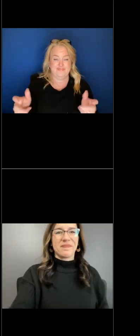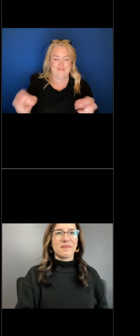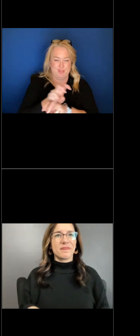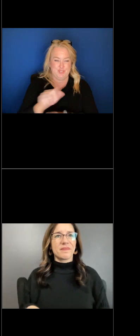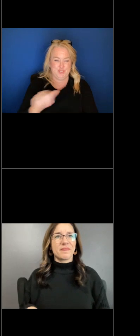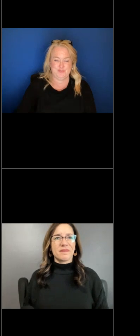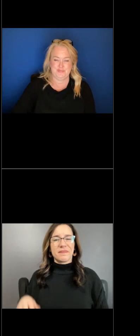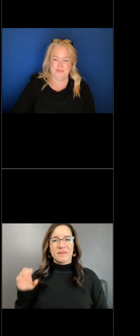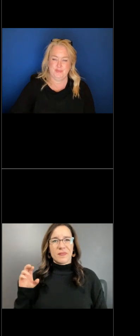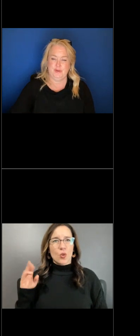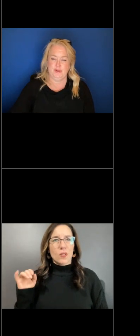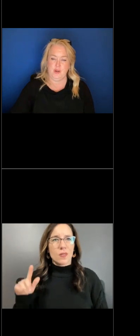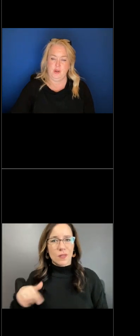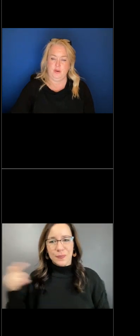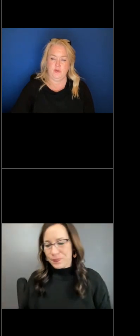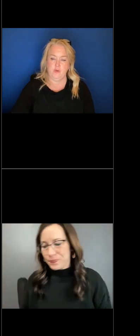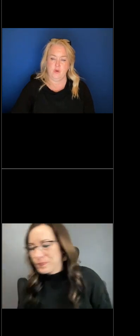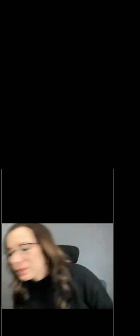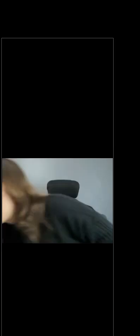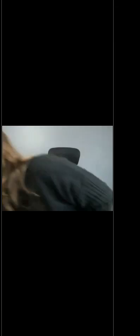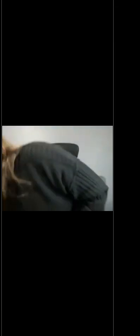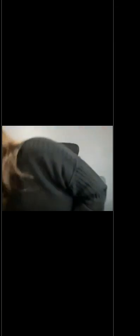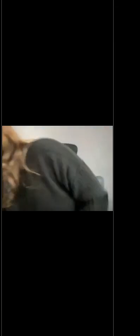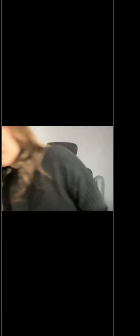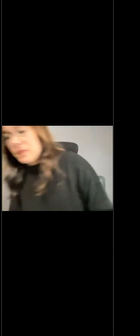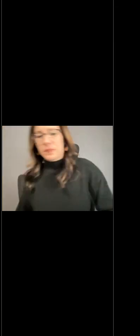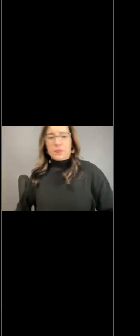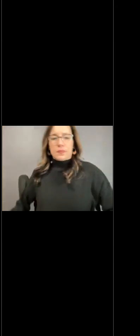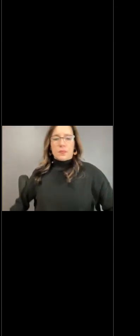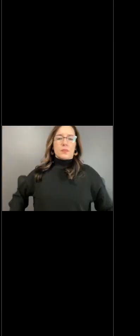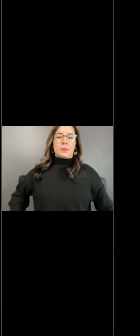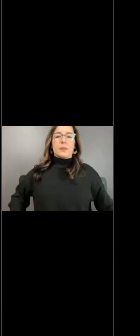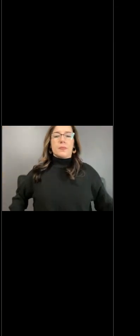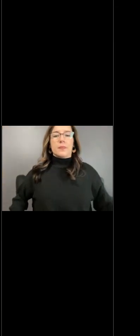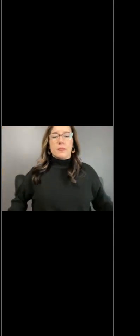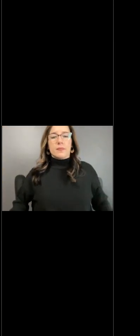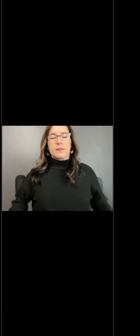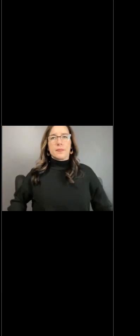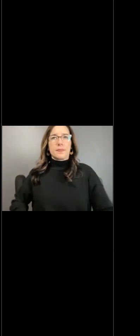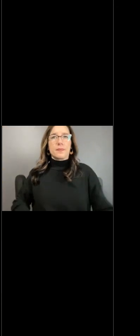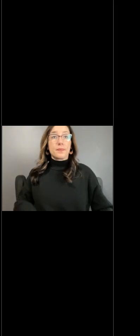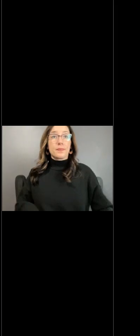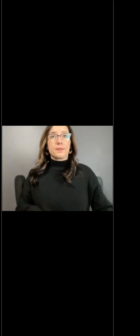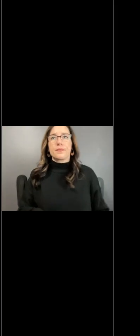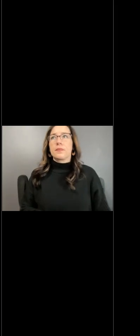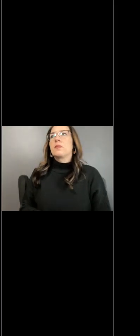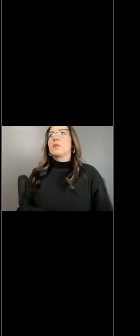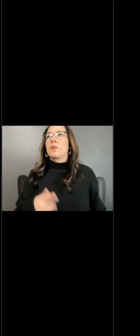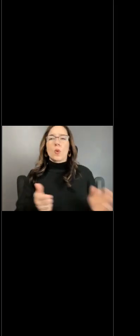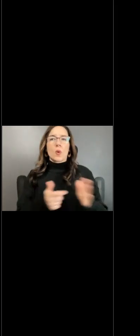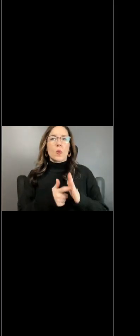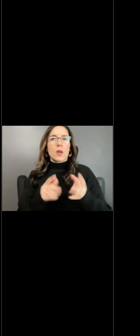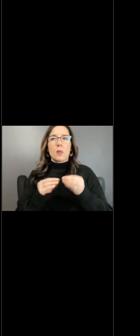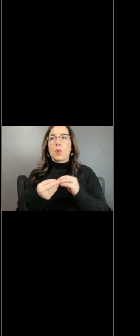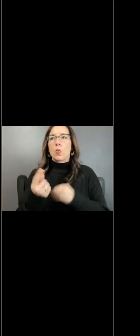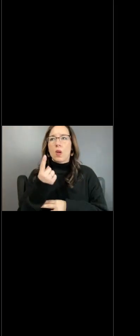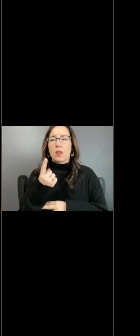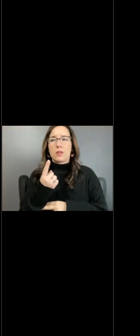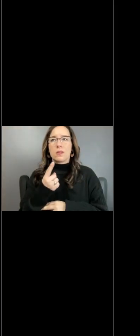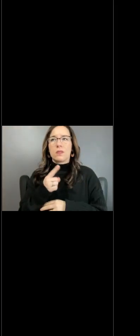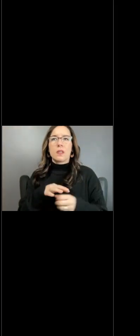you. Thank you again, Joe. Requirement 1, site and